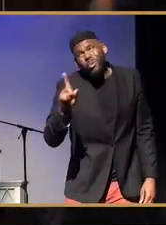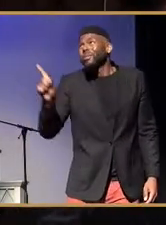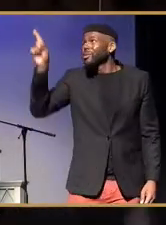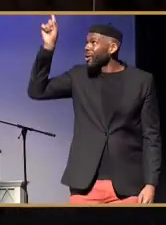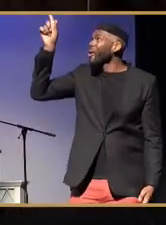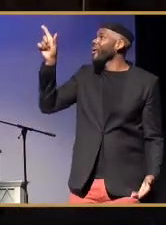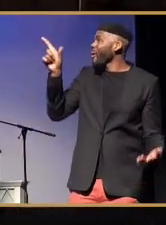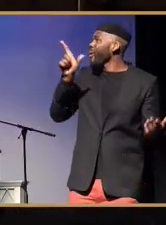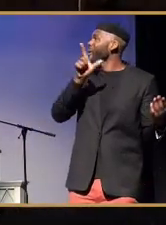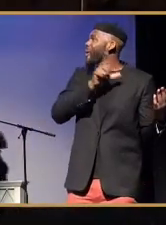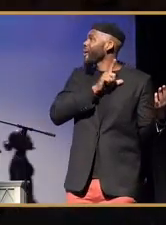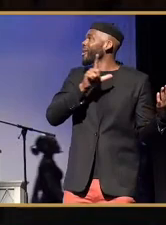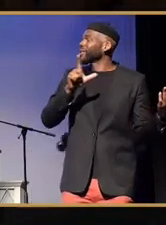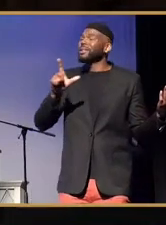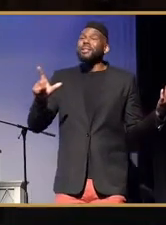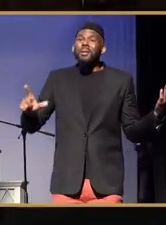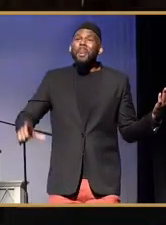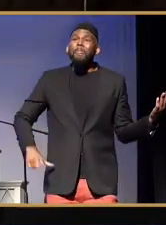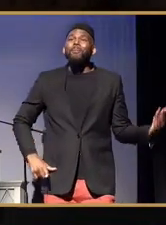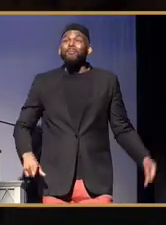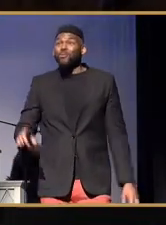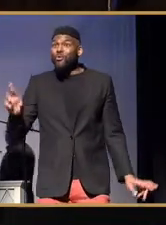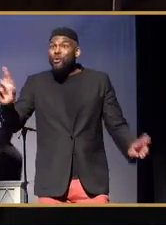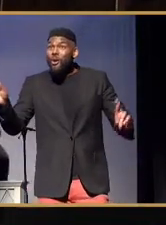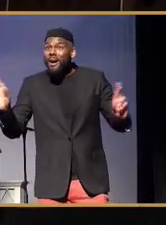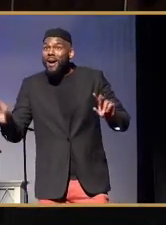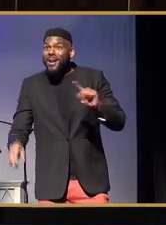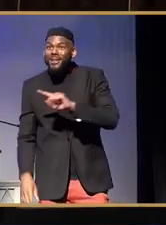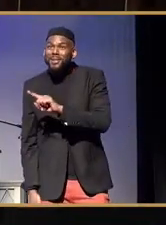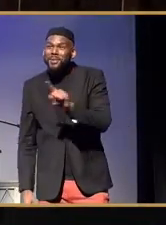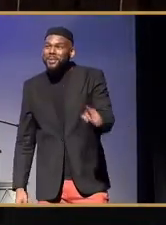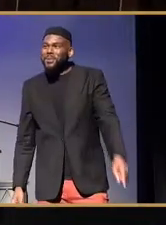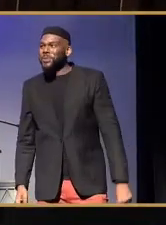to the Lord. Y'all ready?